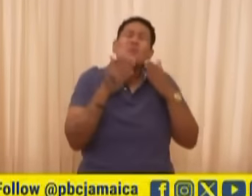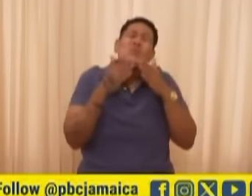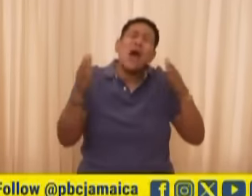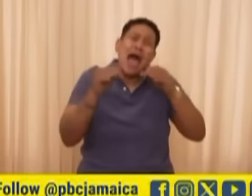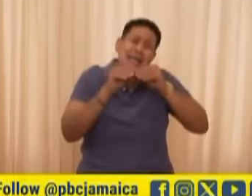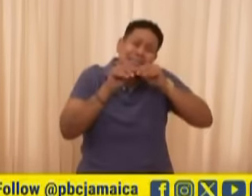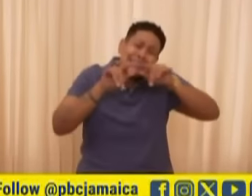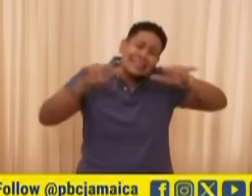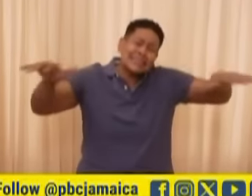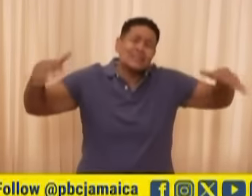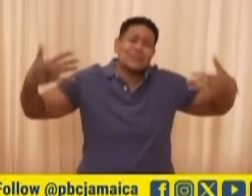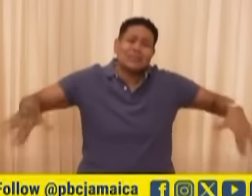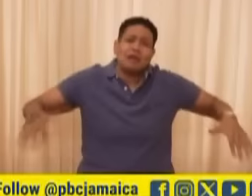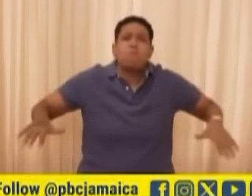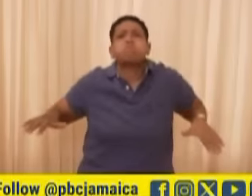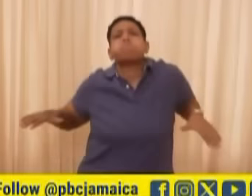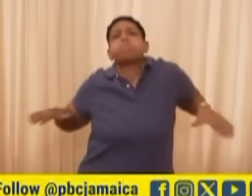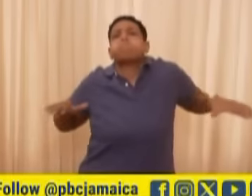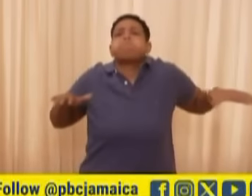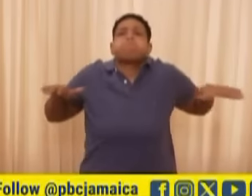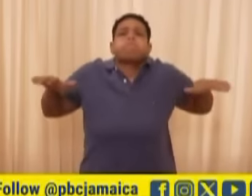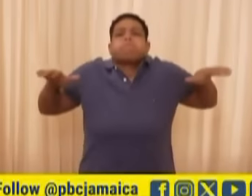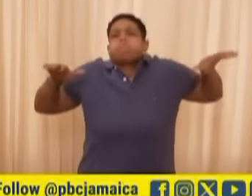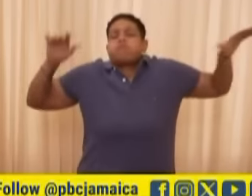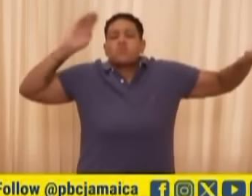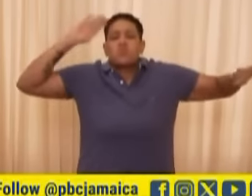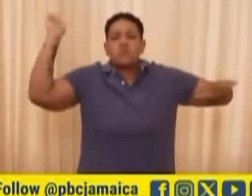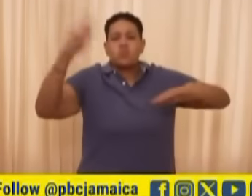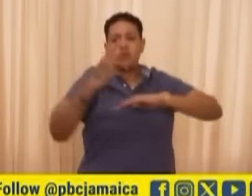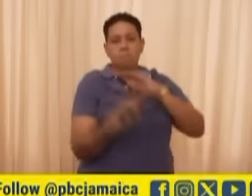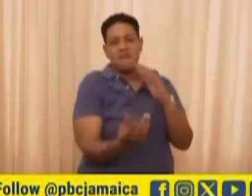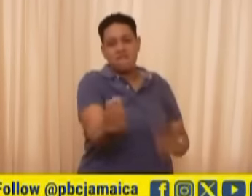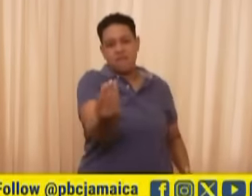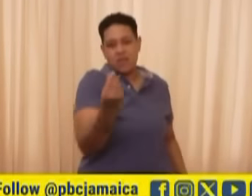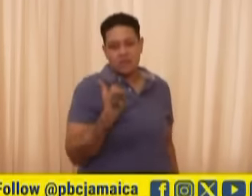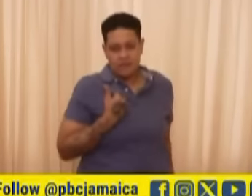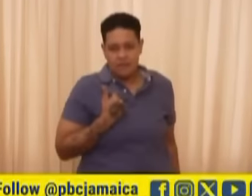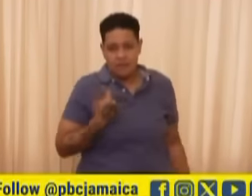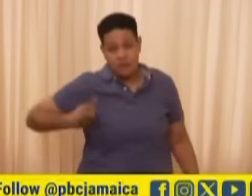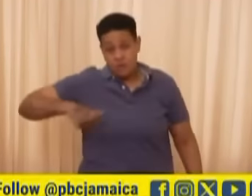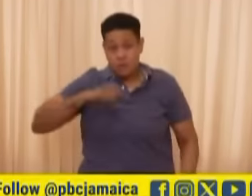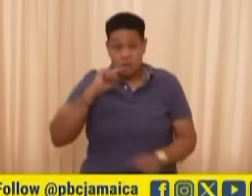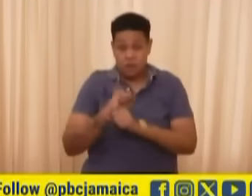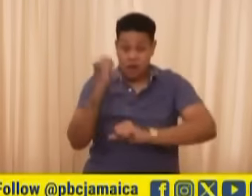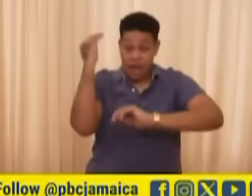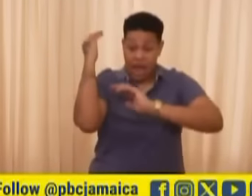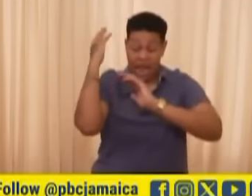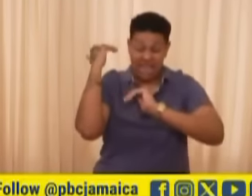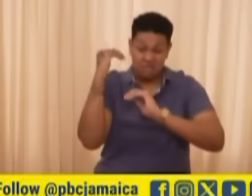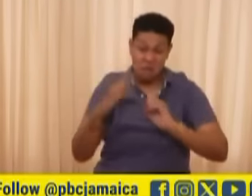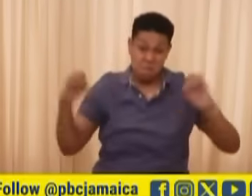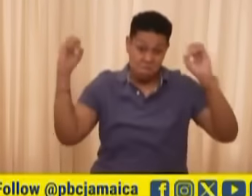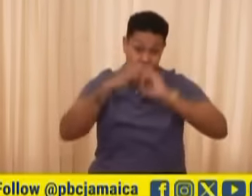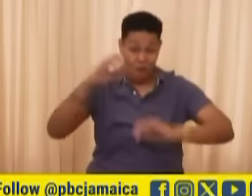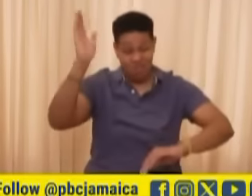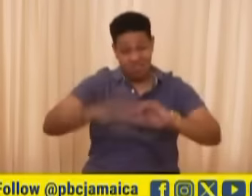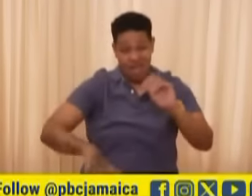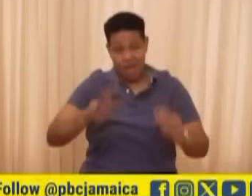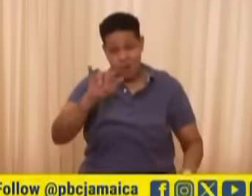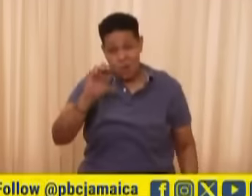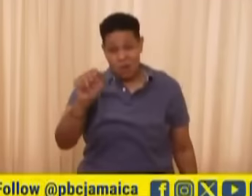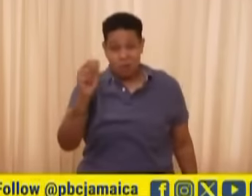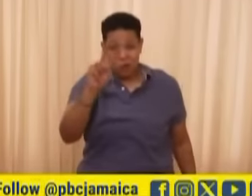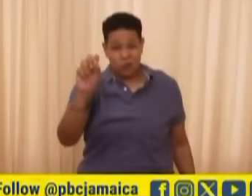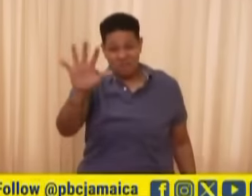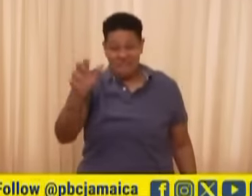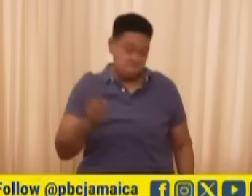widespread, extensive flooding over all parishes. That is, we are expecting more than Wilma. If